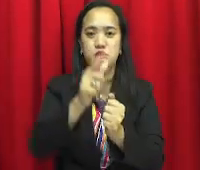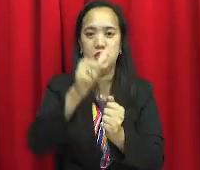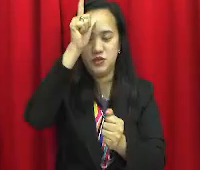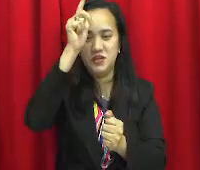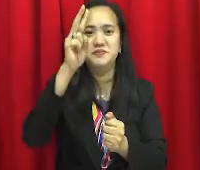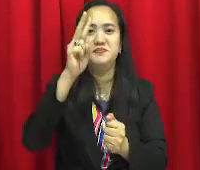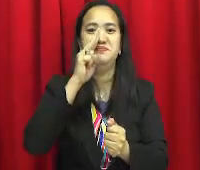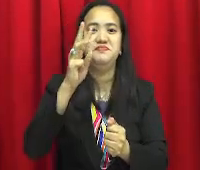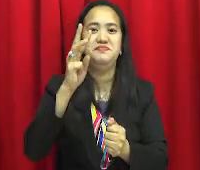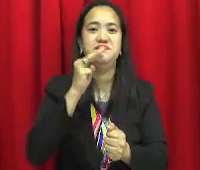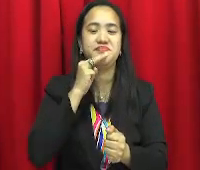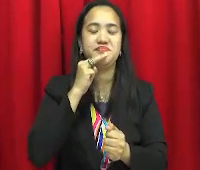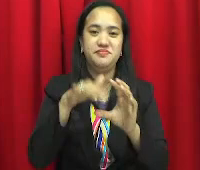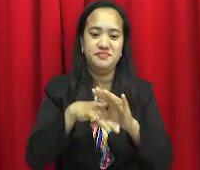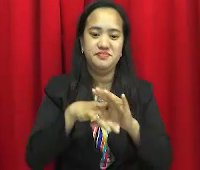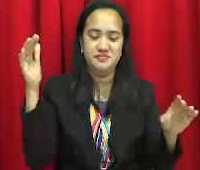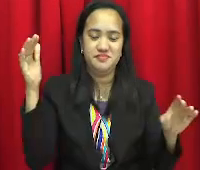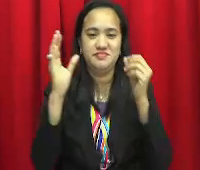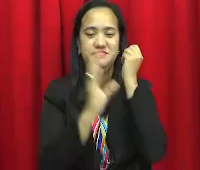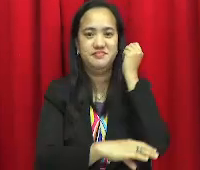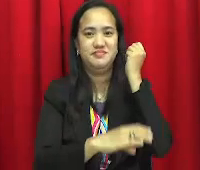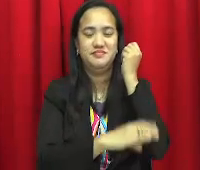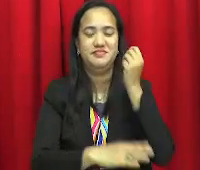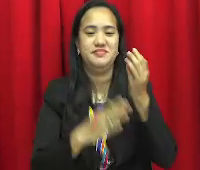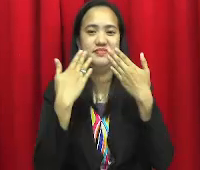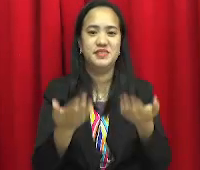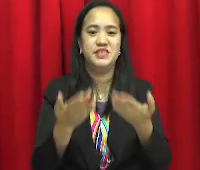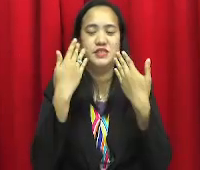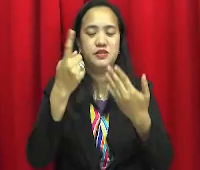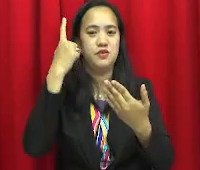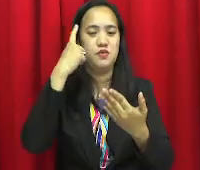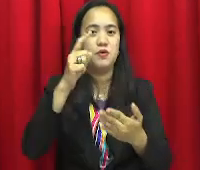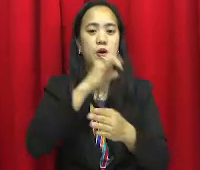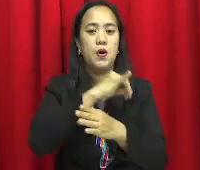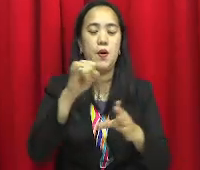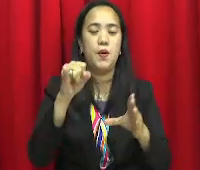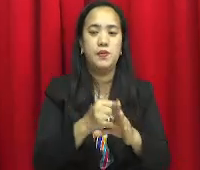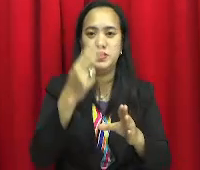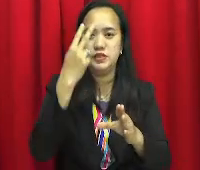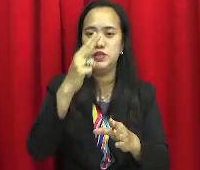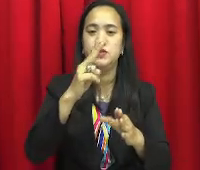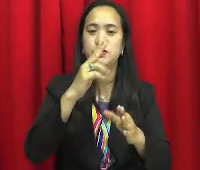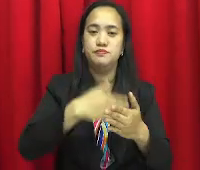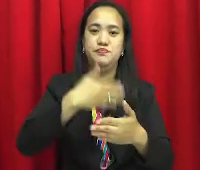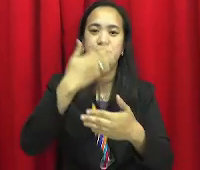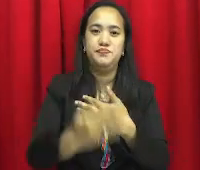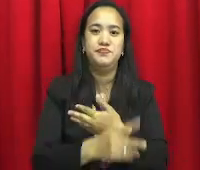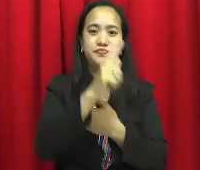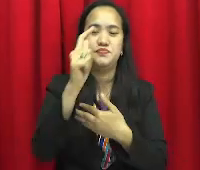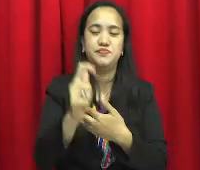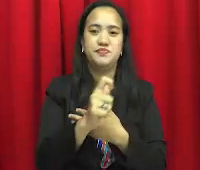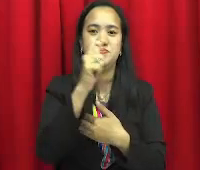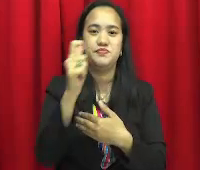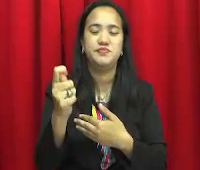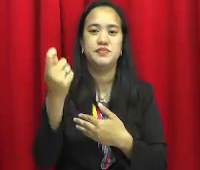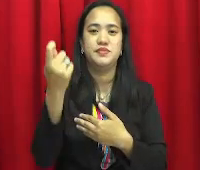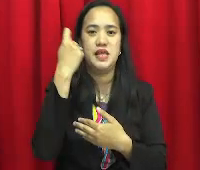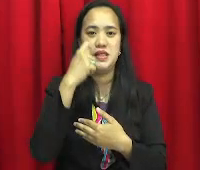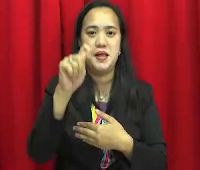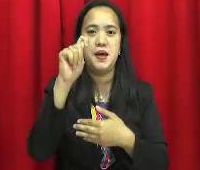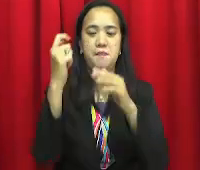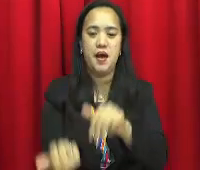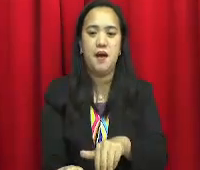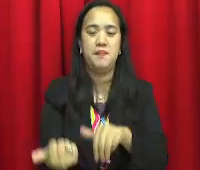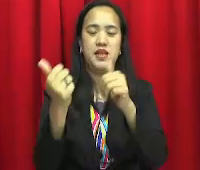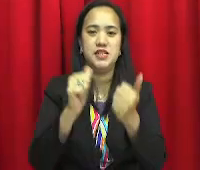Visayas, Mindanao, and outside the country. No, thank you for tuning in. We'll see you next Tuesday dito lamang po sa